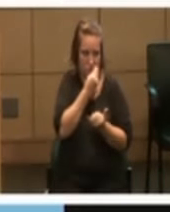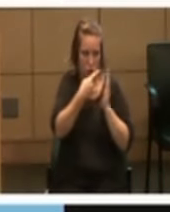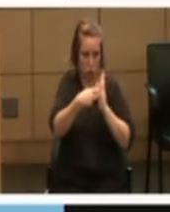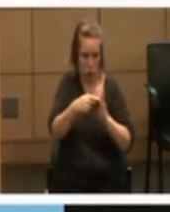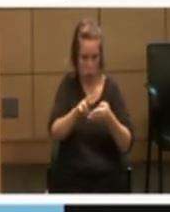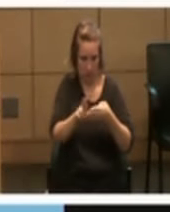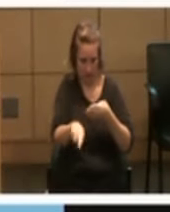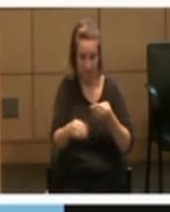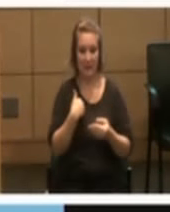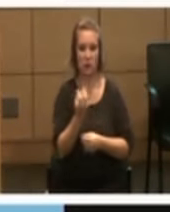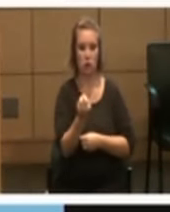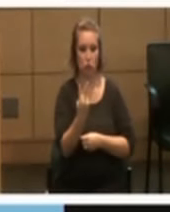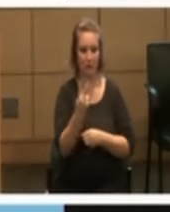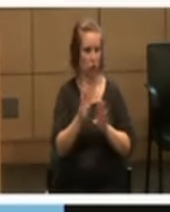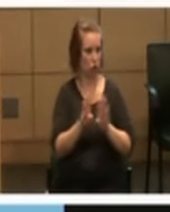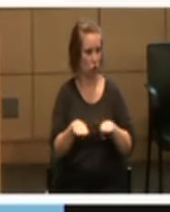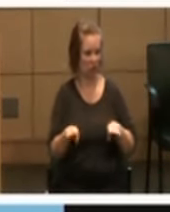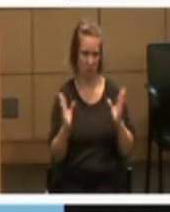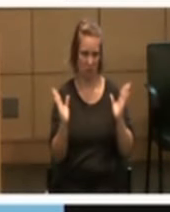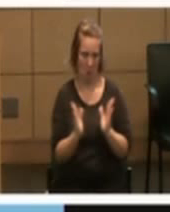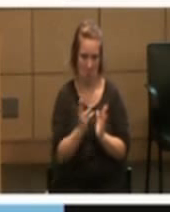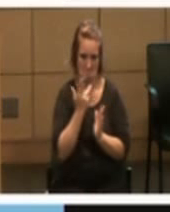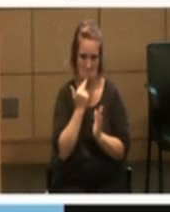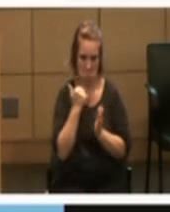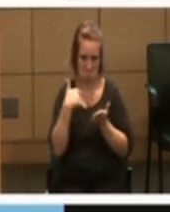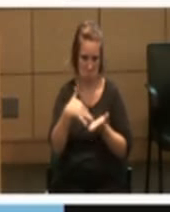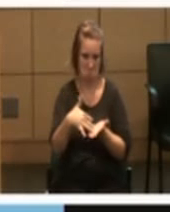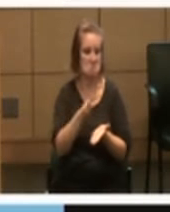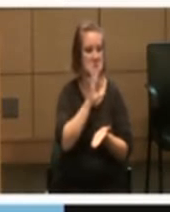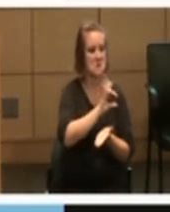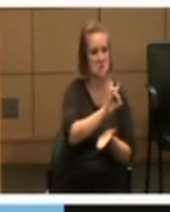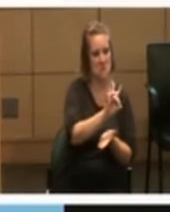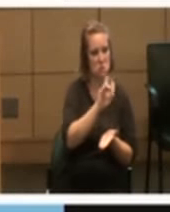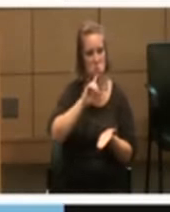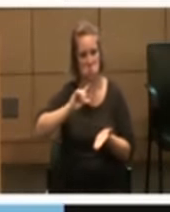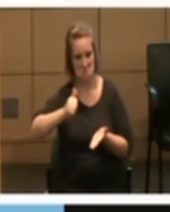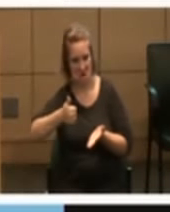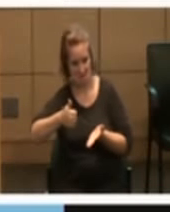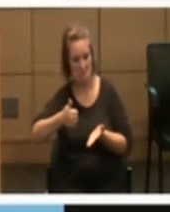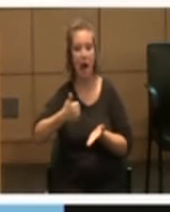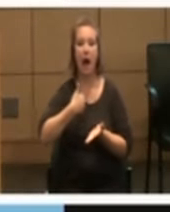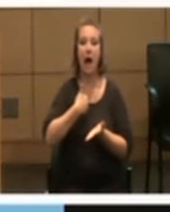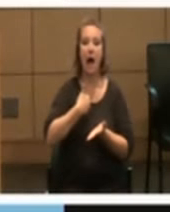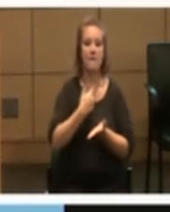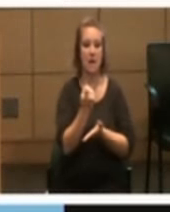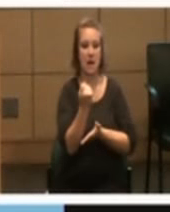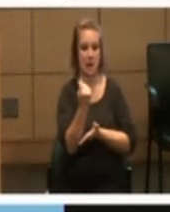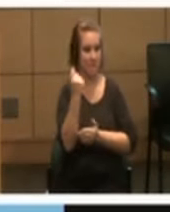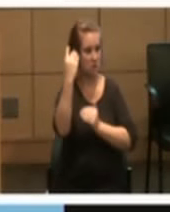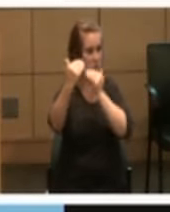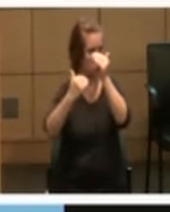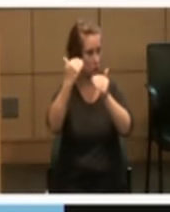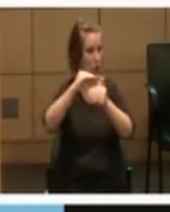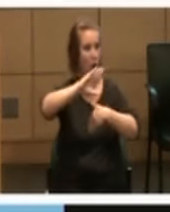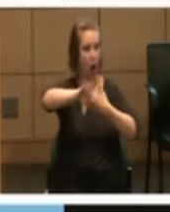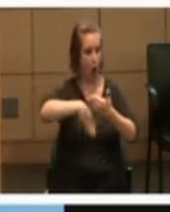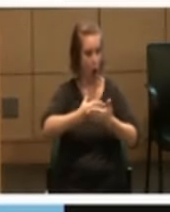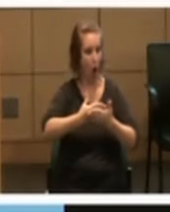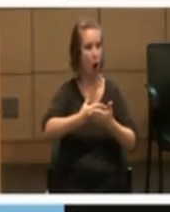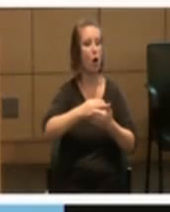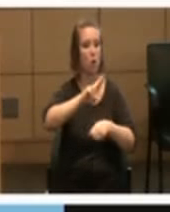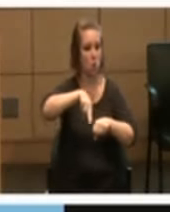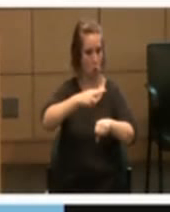12 children, small study, 8 to 10 years of age, and we had 11 adults. Everyone had normal hearing